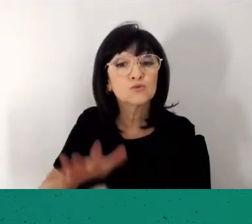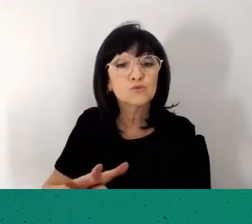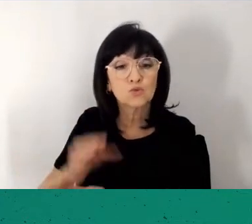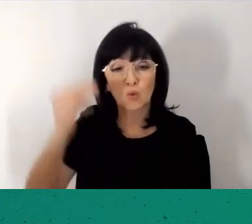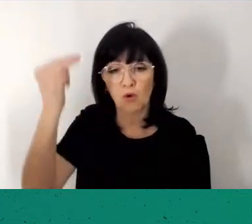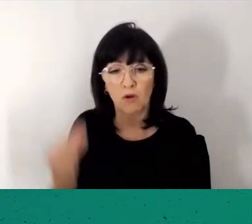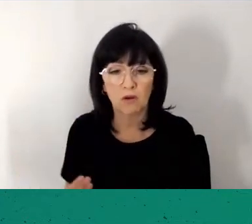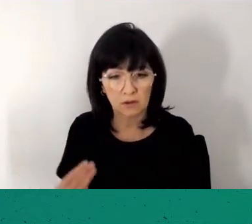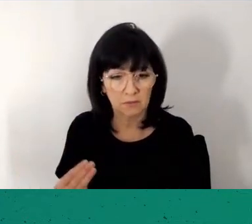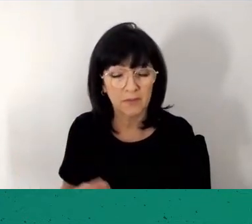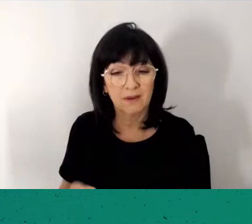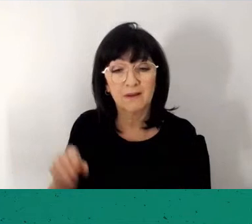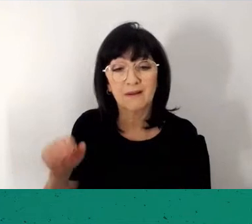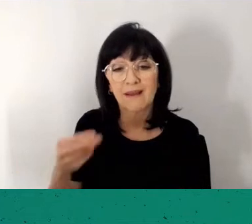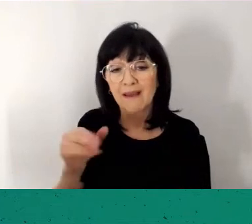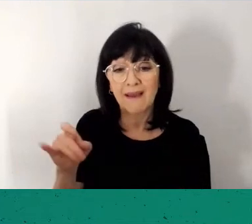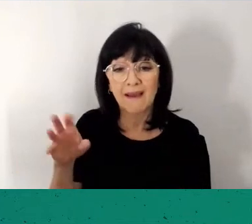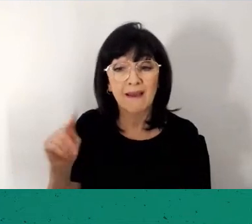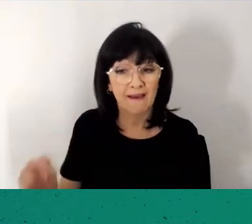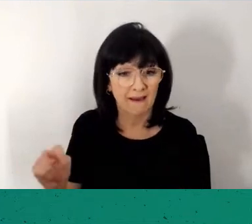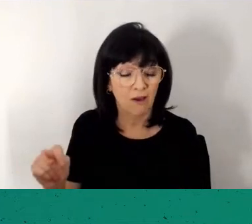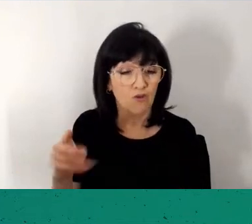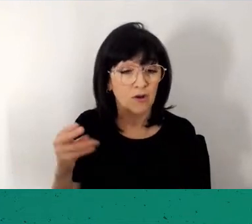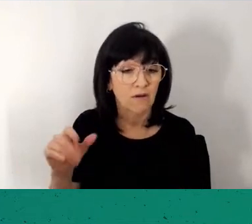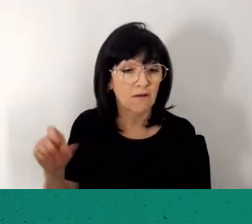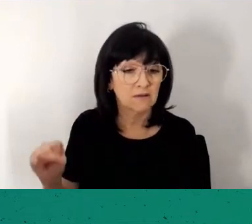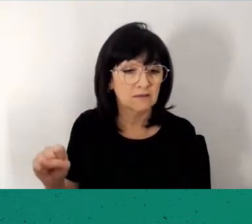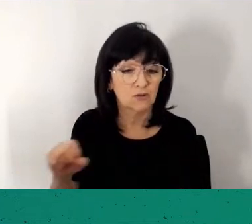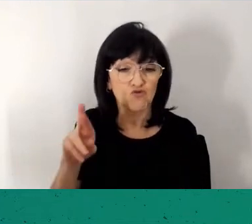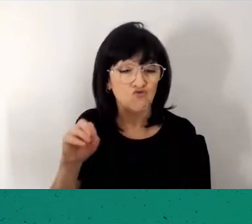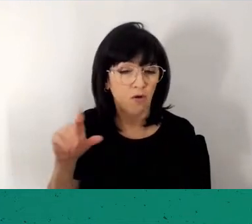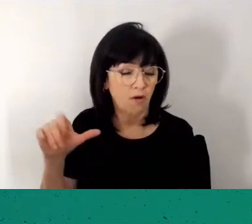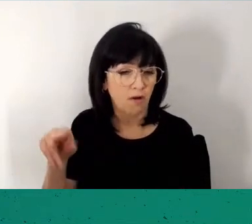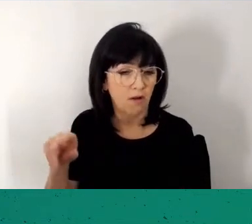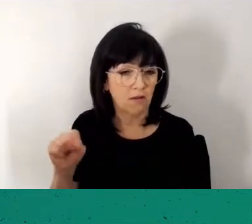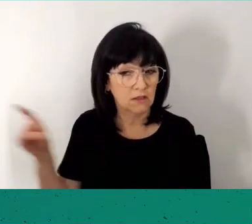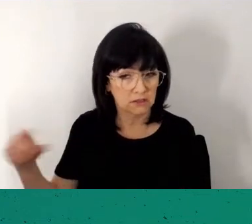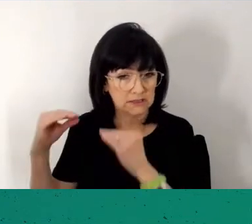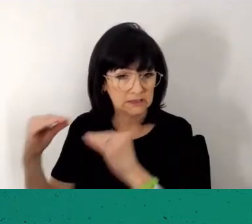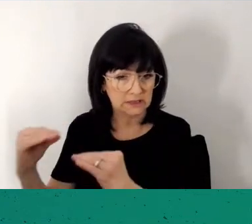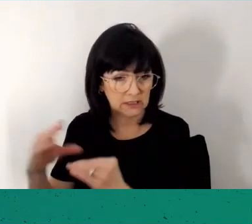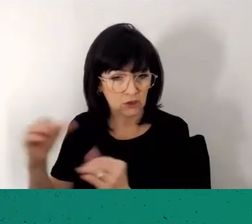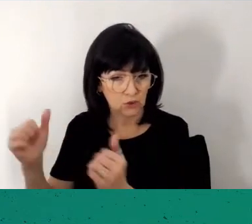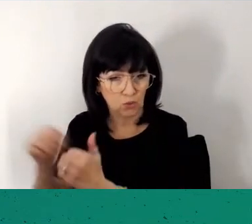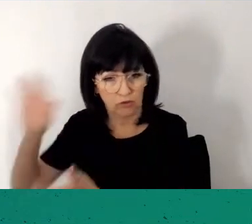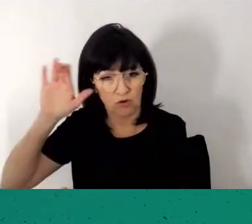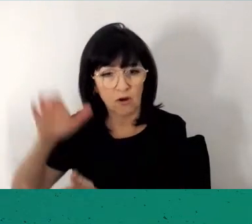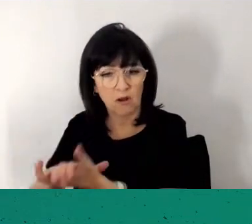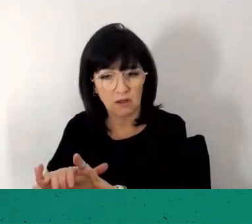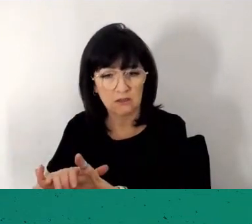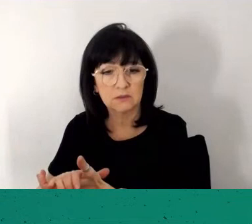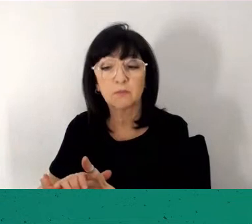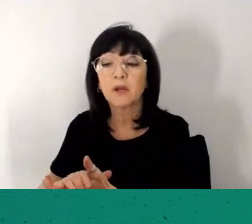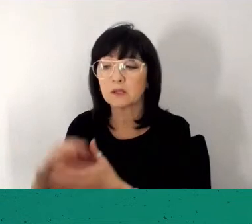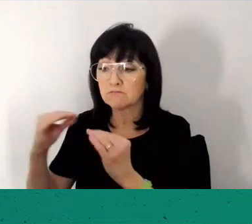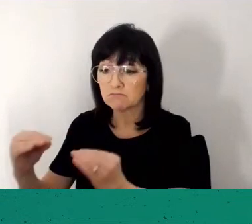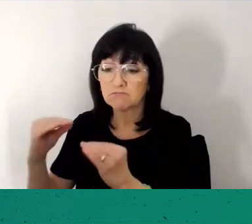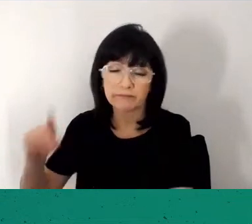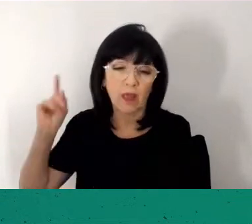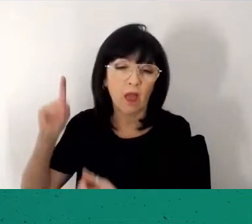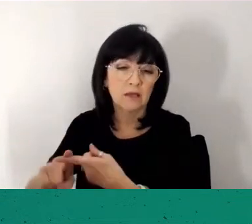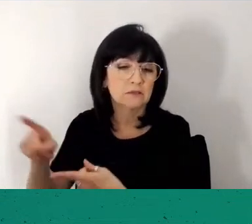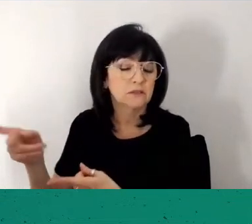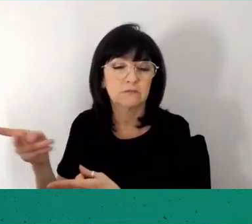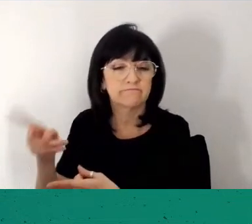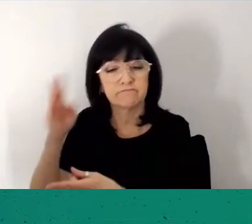who briefly taught there until she and her husband, Gerald Rollins, and their son moved back to Liberia. In